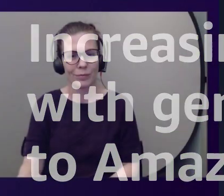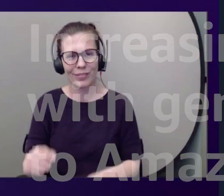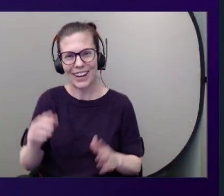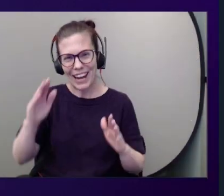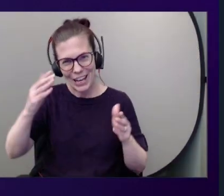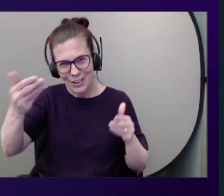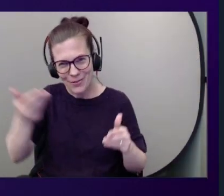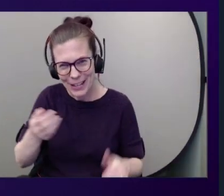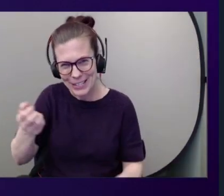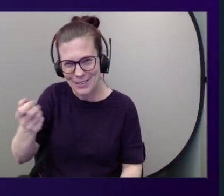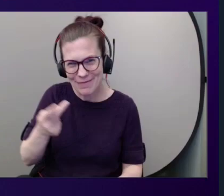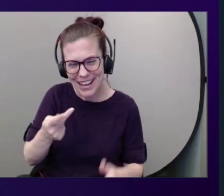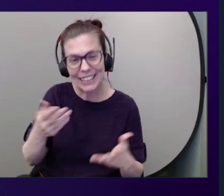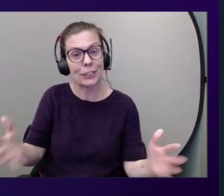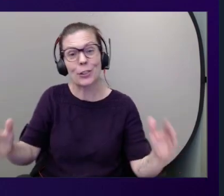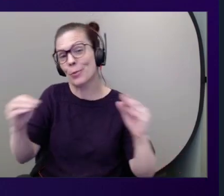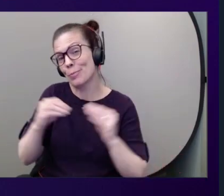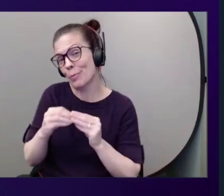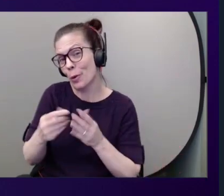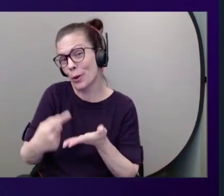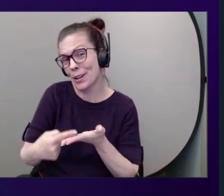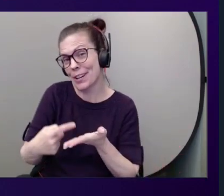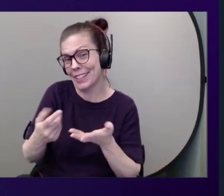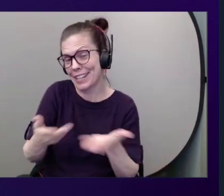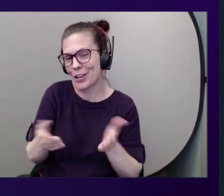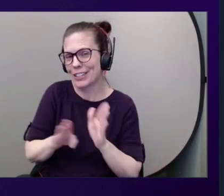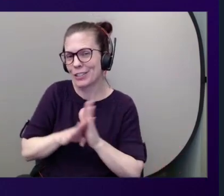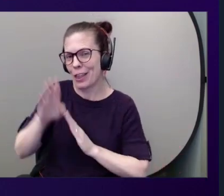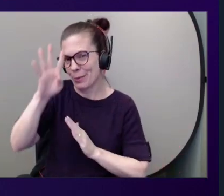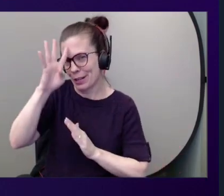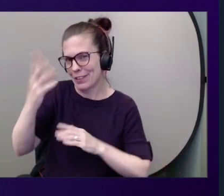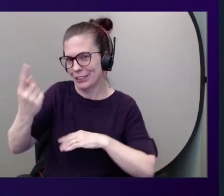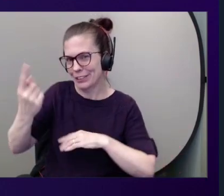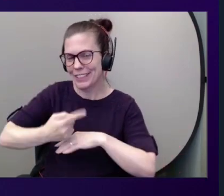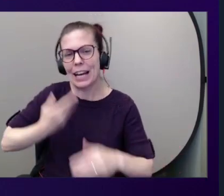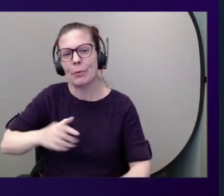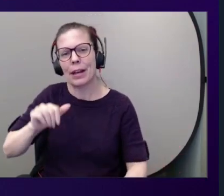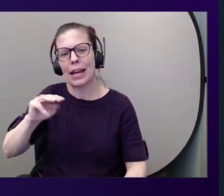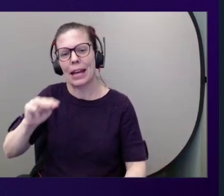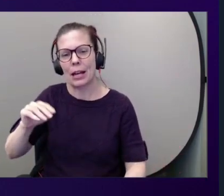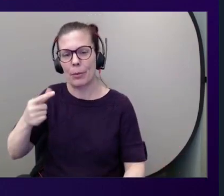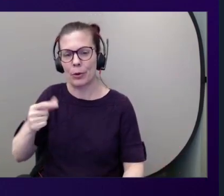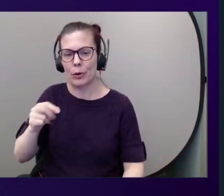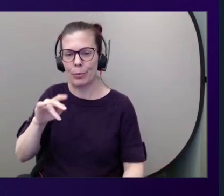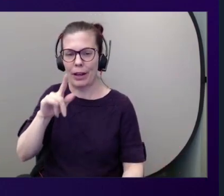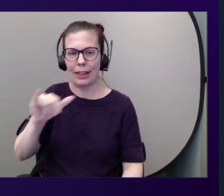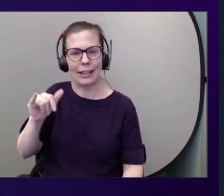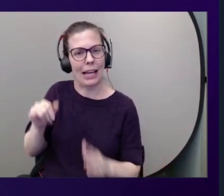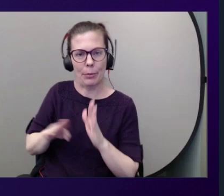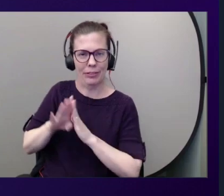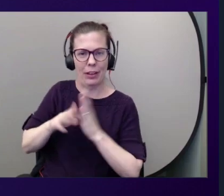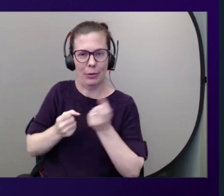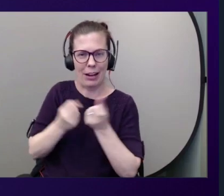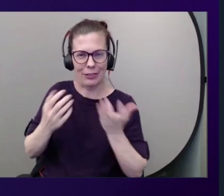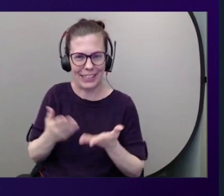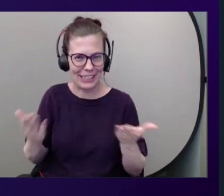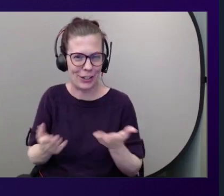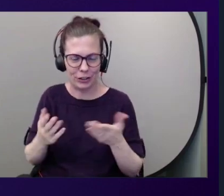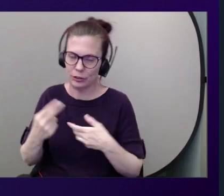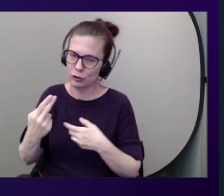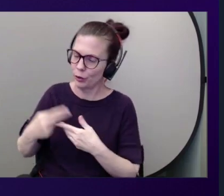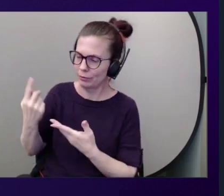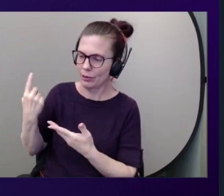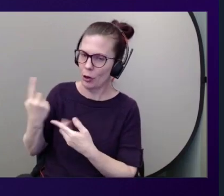Welcome back to more coverage here at the Developer Innovation Day. I'm A.M. Grabelli, Developer Advocate here at AWS, joined as always